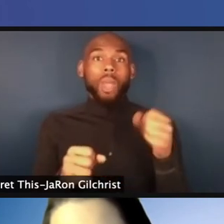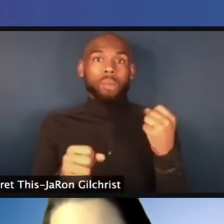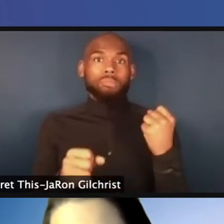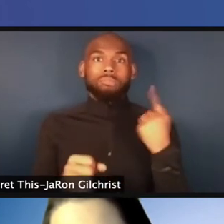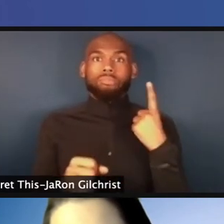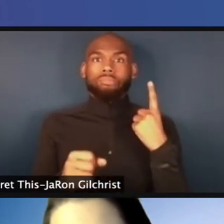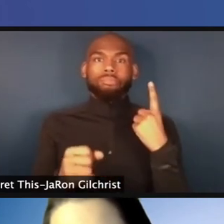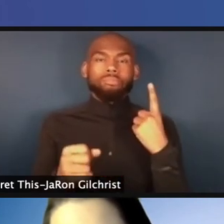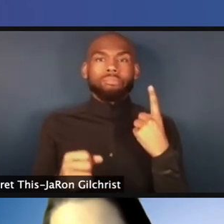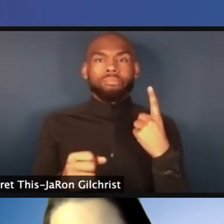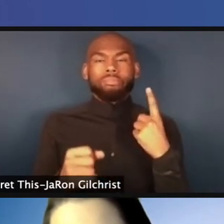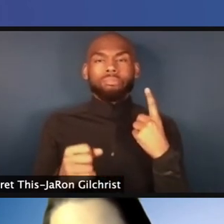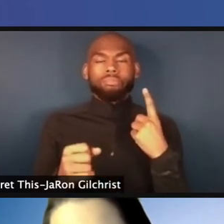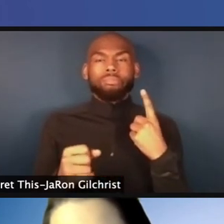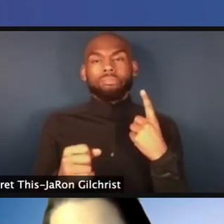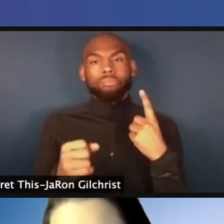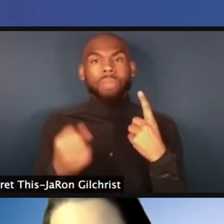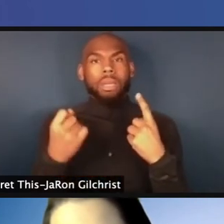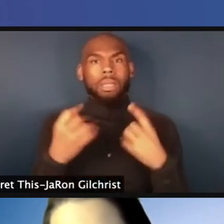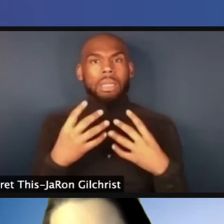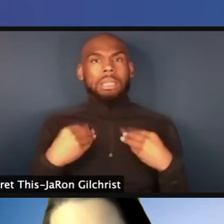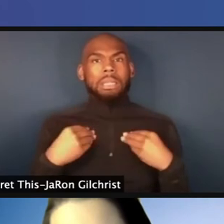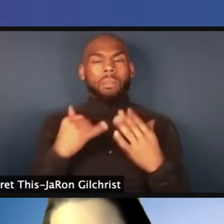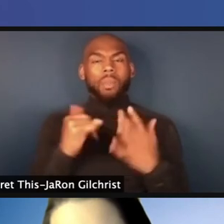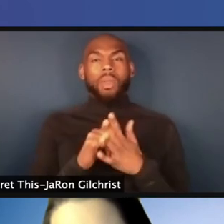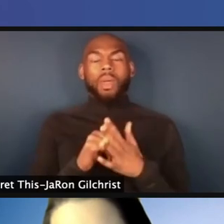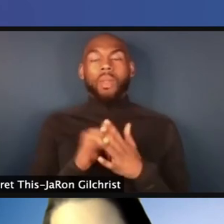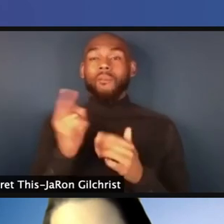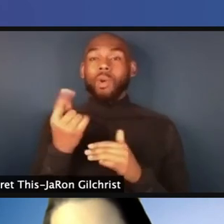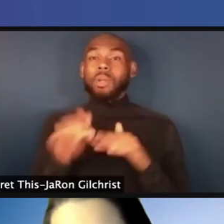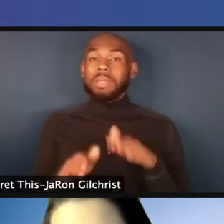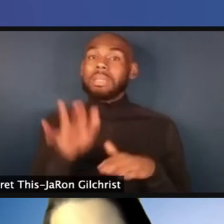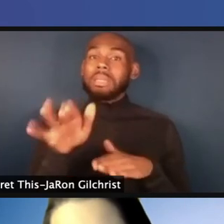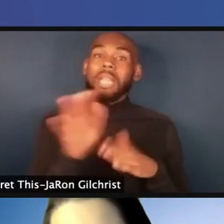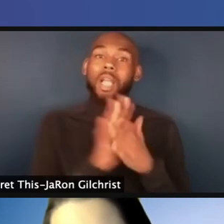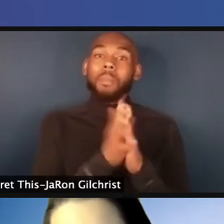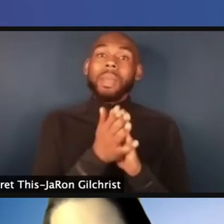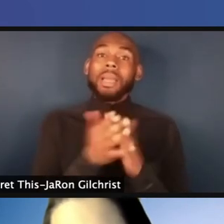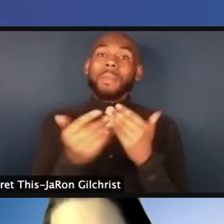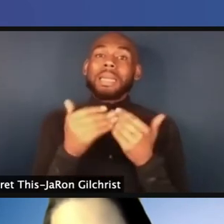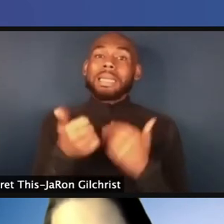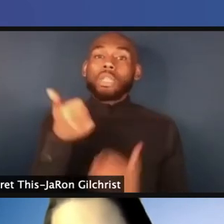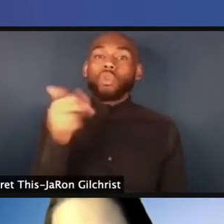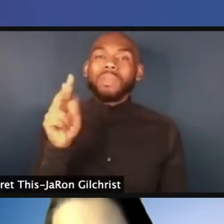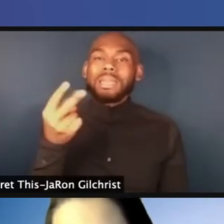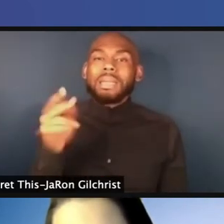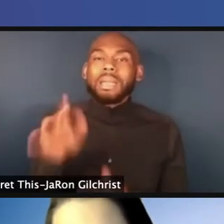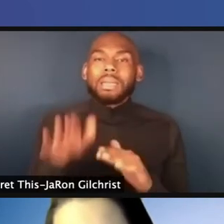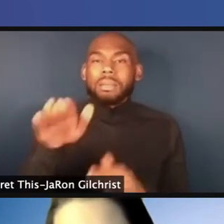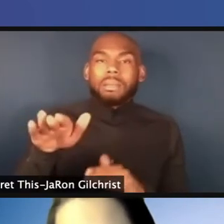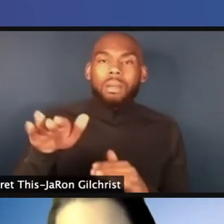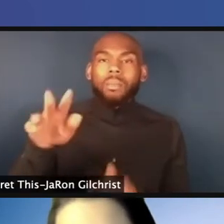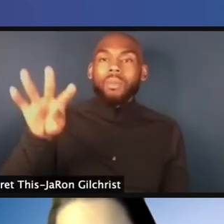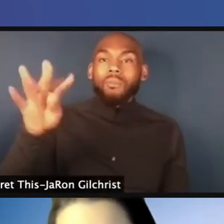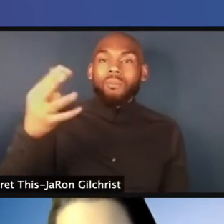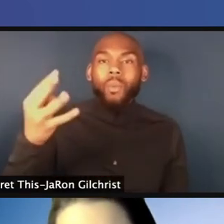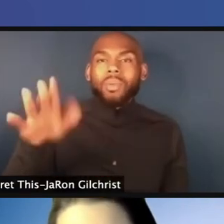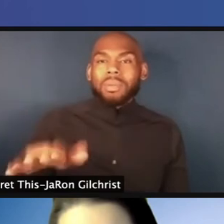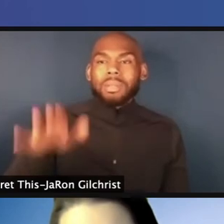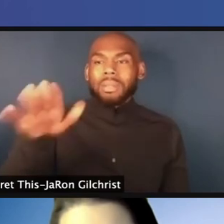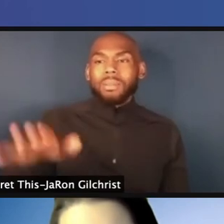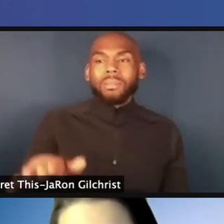that, it becomes a lot easier to take that first step, and then the second, then the third, then the fourth.